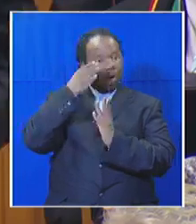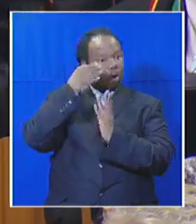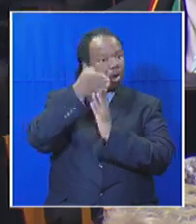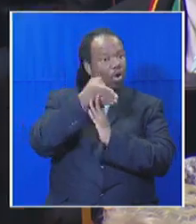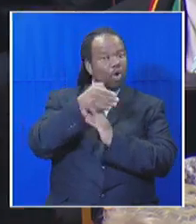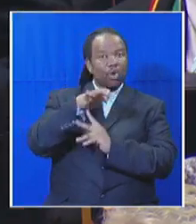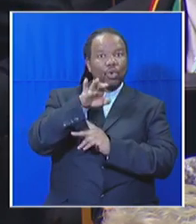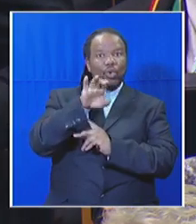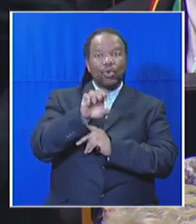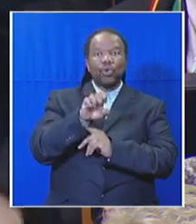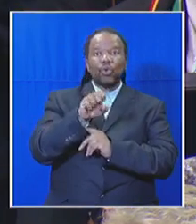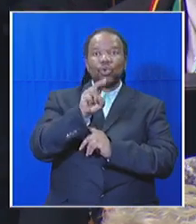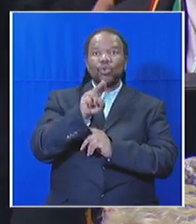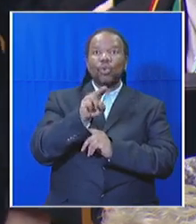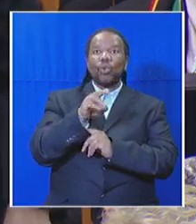and wait for it,